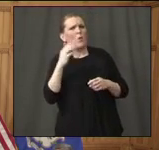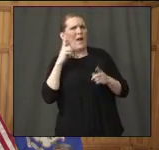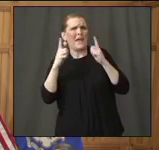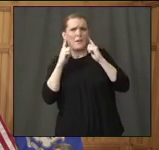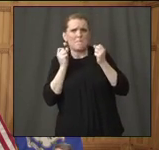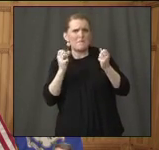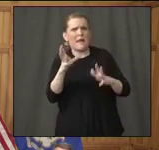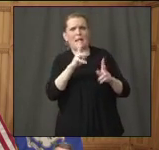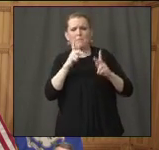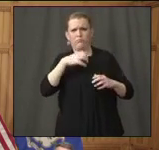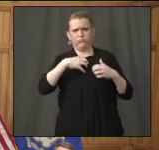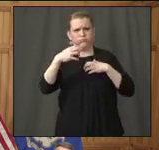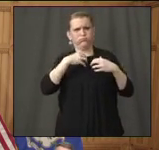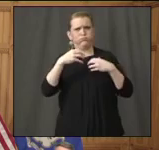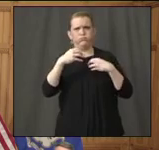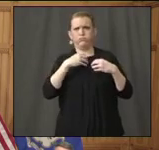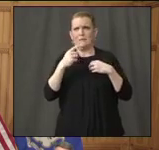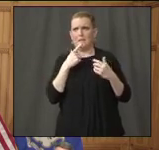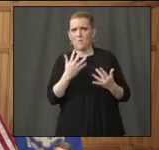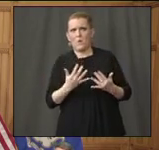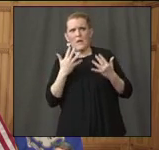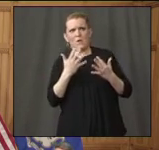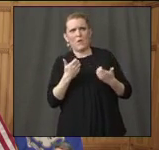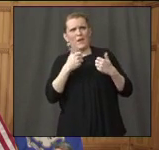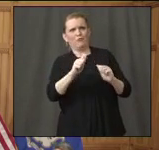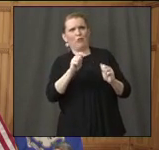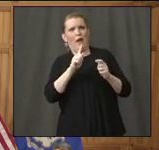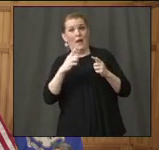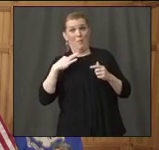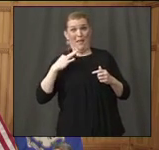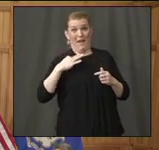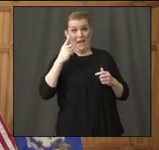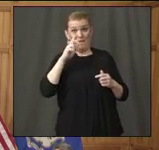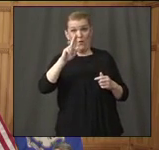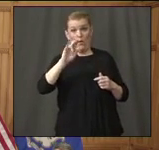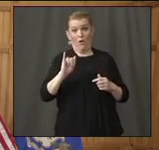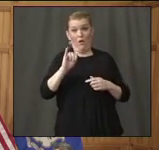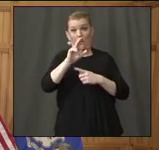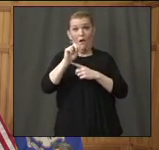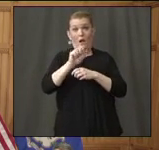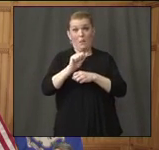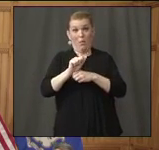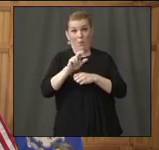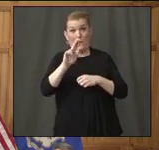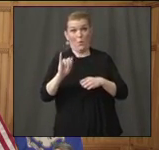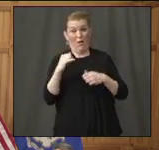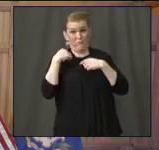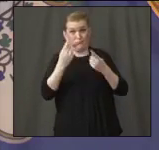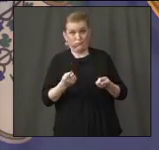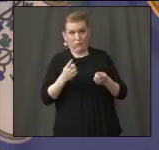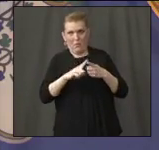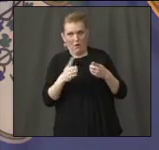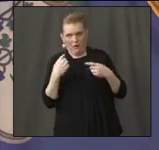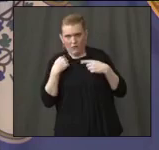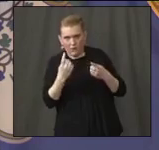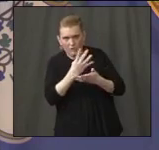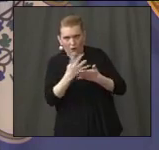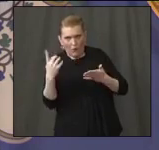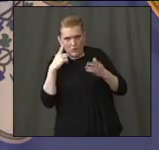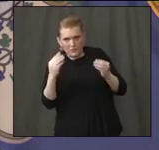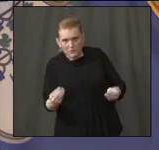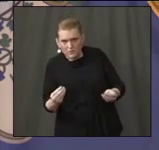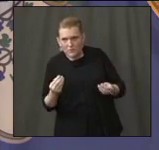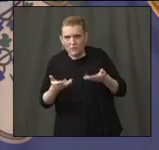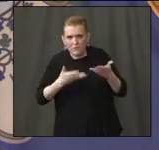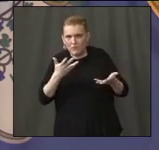And what kind of hope can you give them? The hope is that we're just about caught up on all